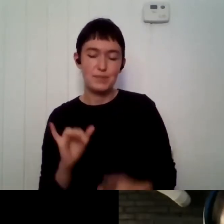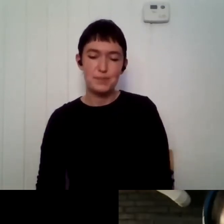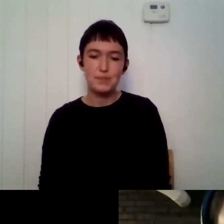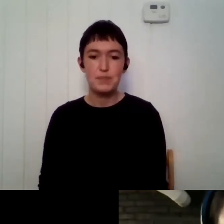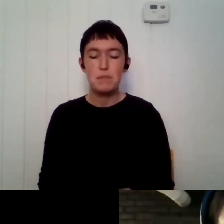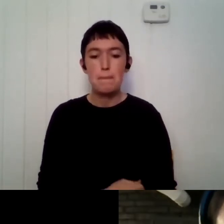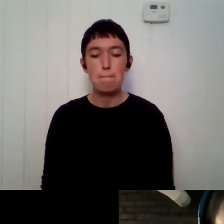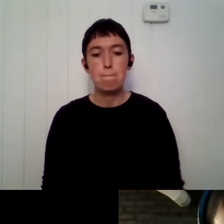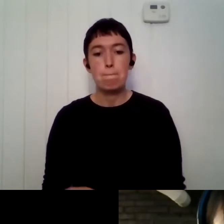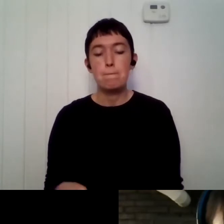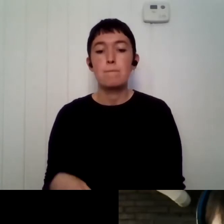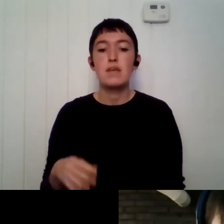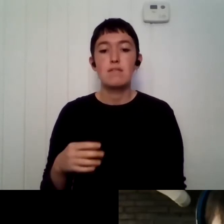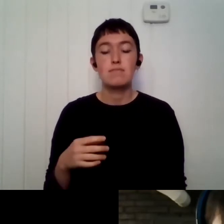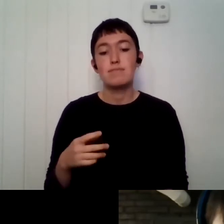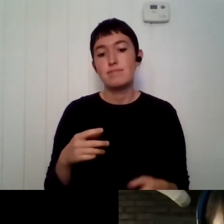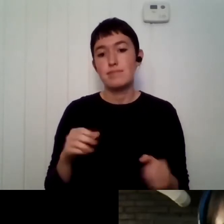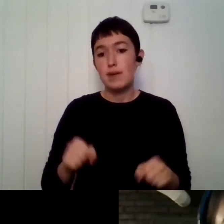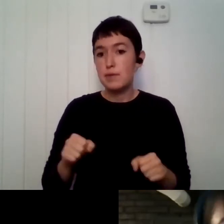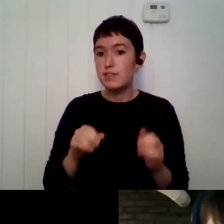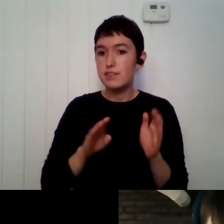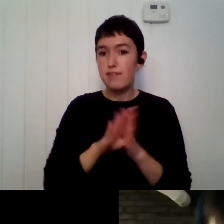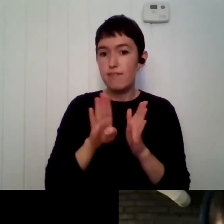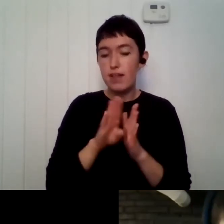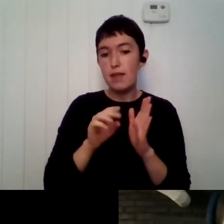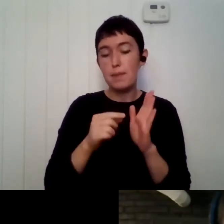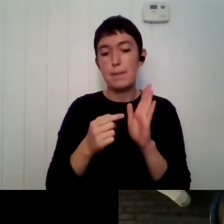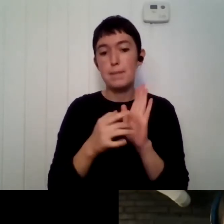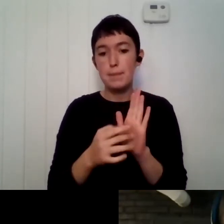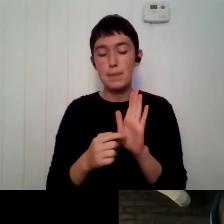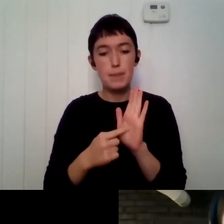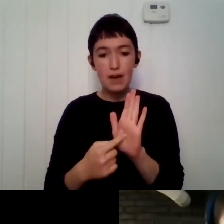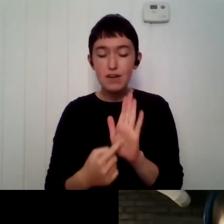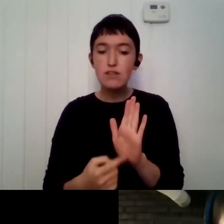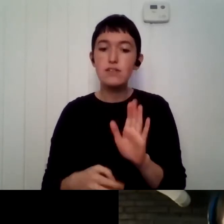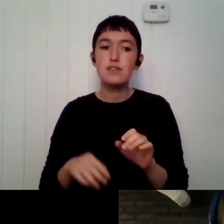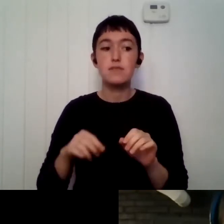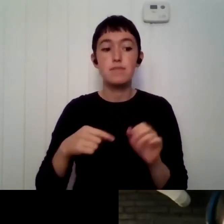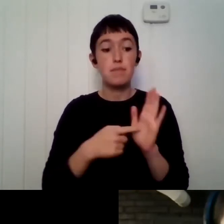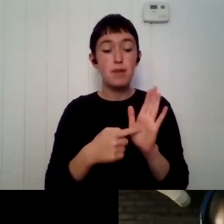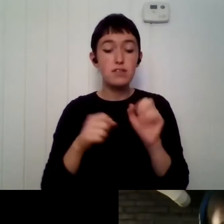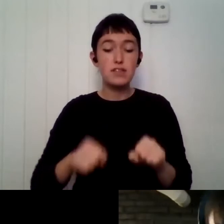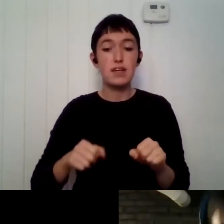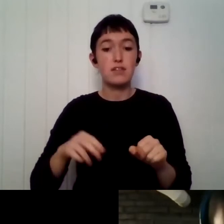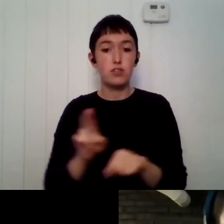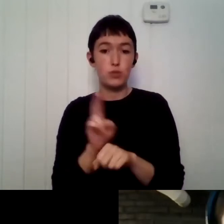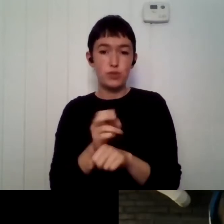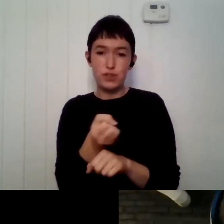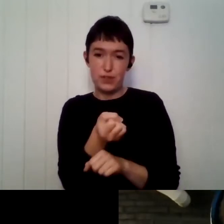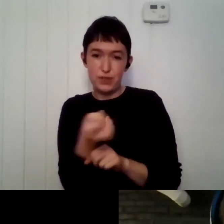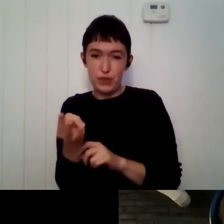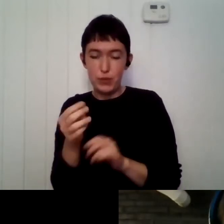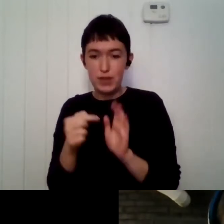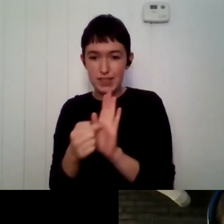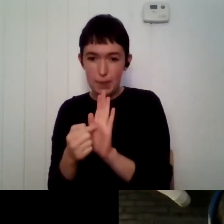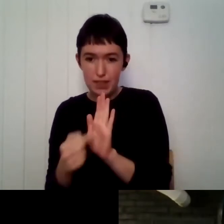also develop models which can learn from very few examples as well. So oftentimes in drug discovery, we only know a few